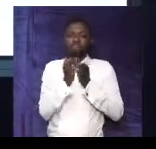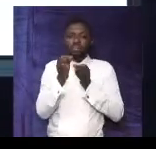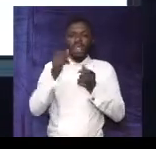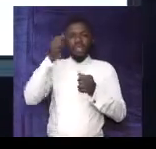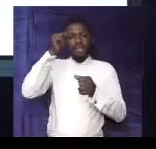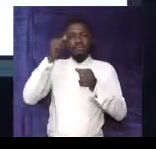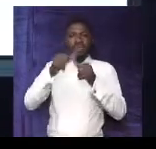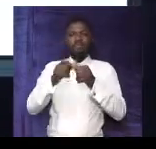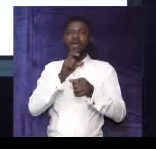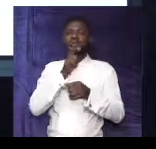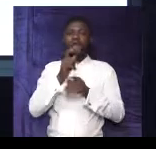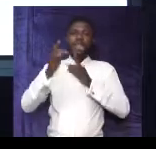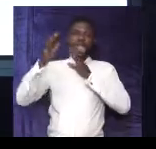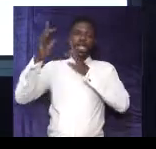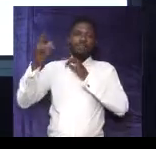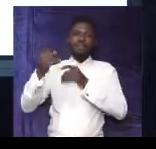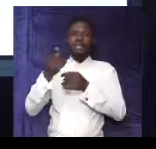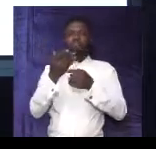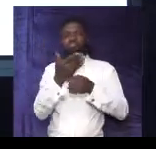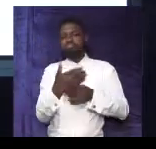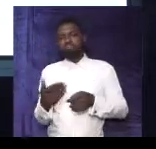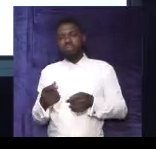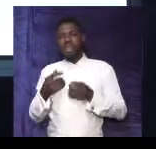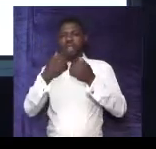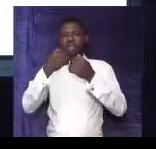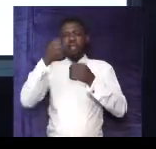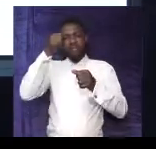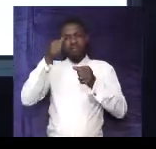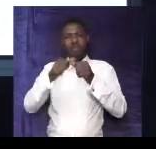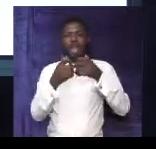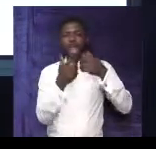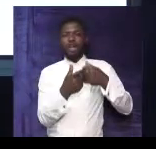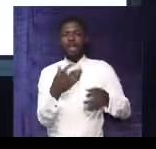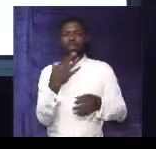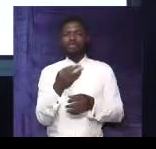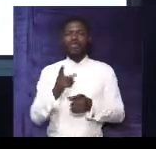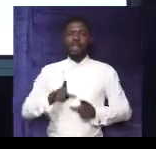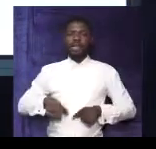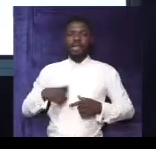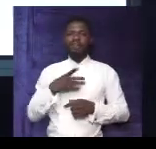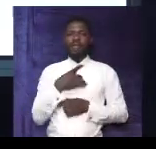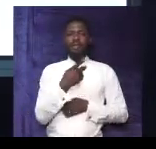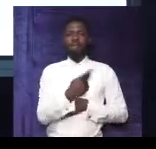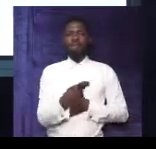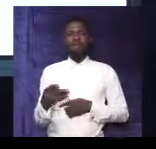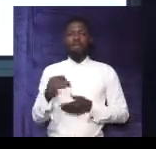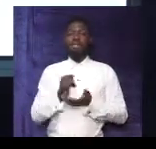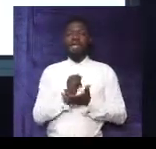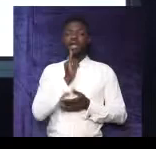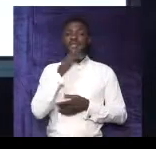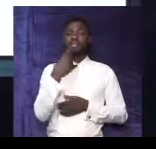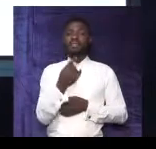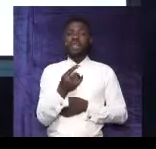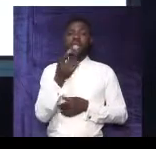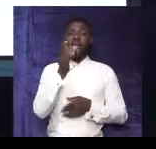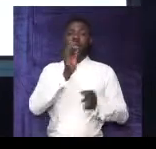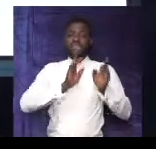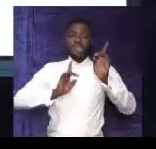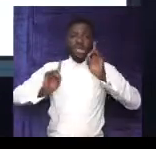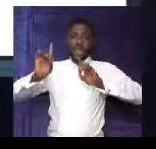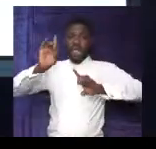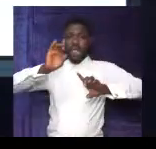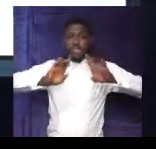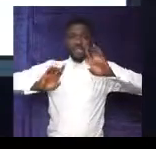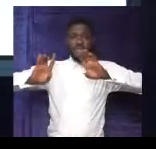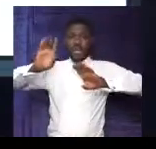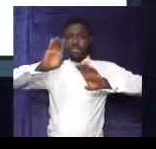you are defining disaster, remember unexpected event, then remember loss of lives and loss of properties. That is what